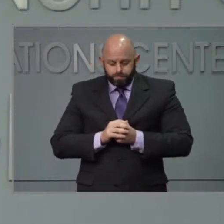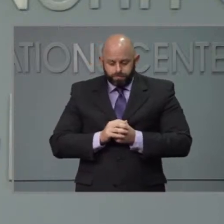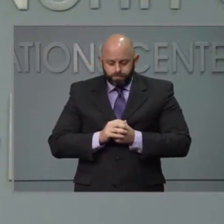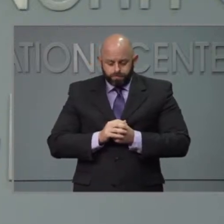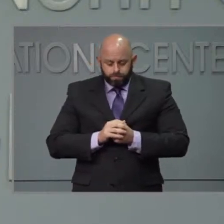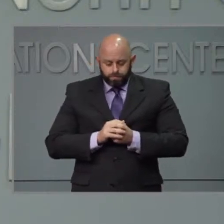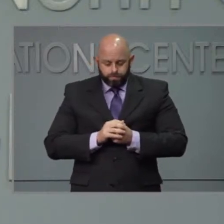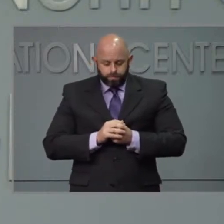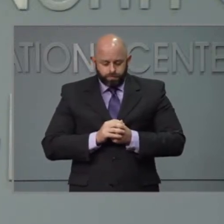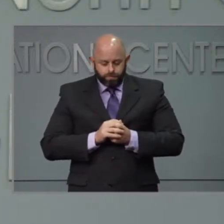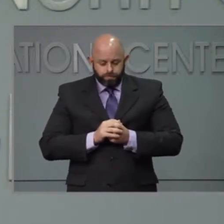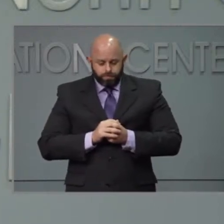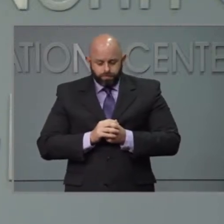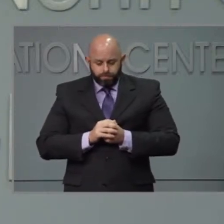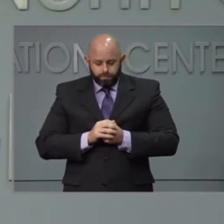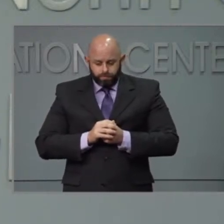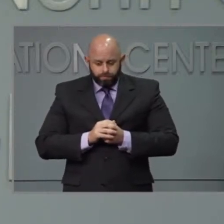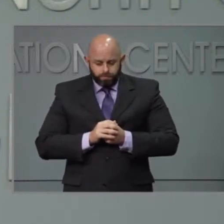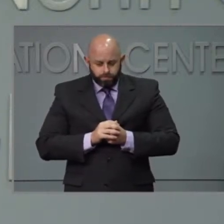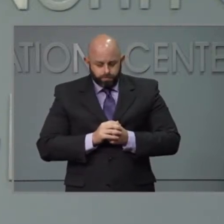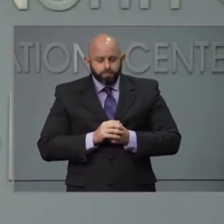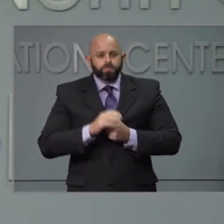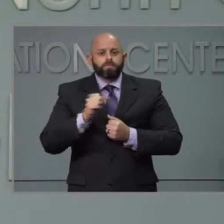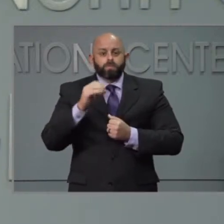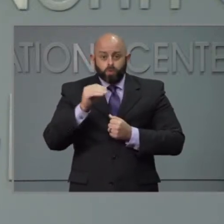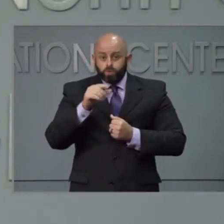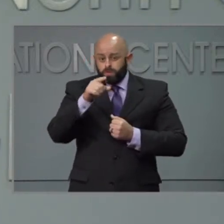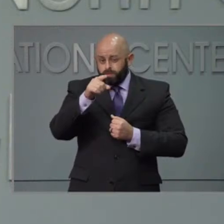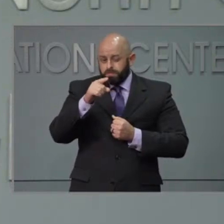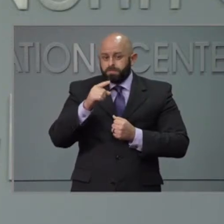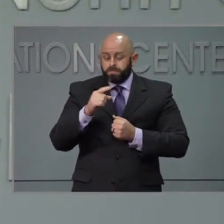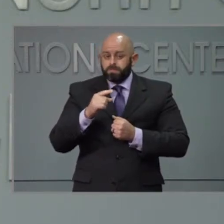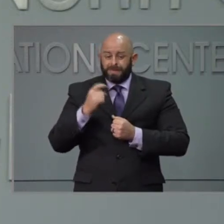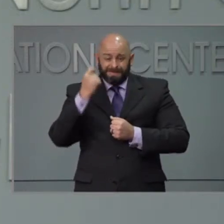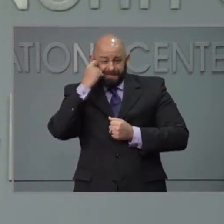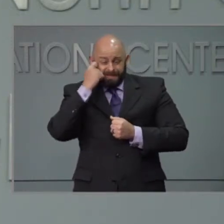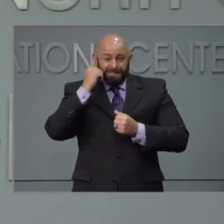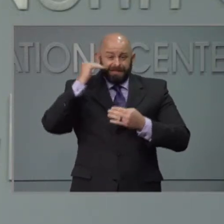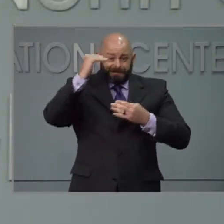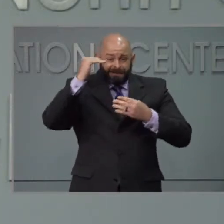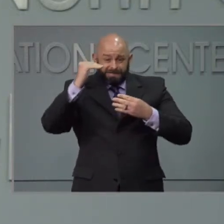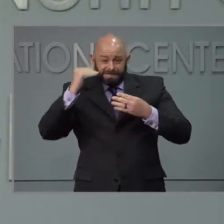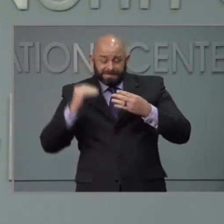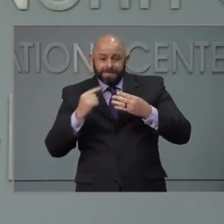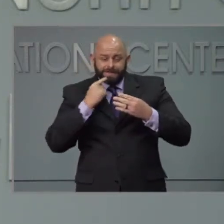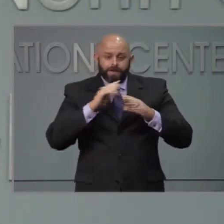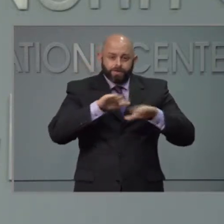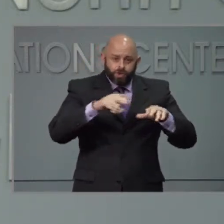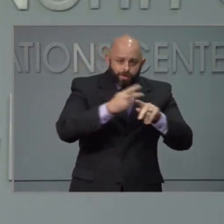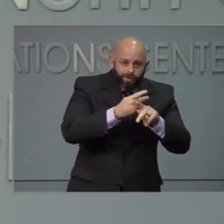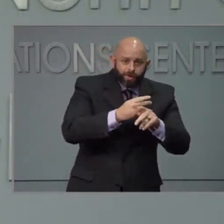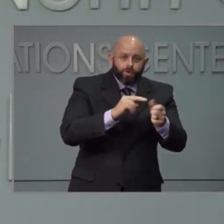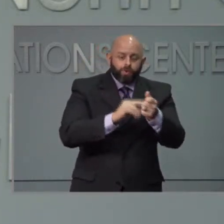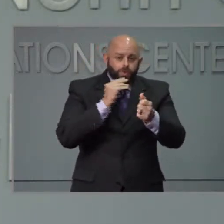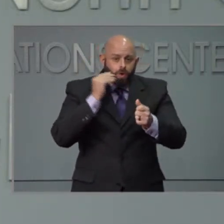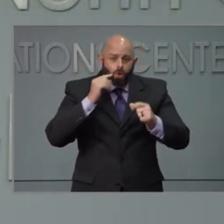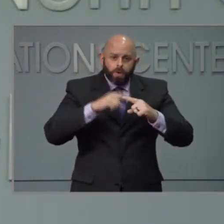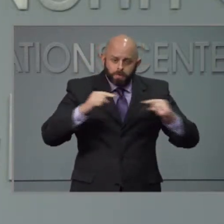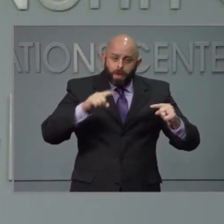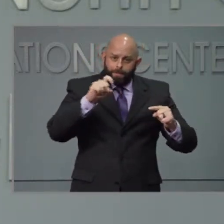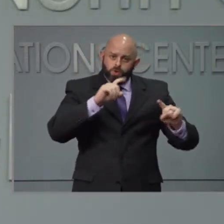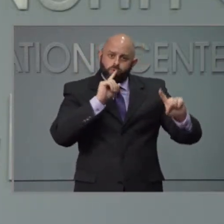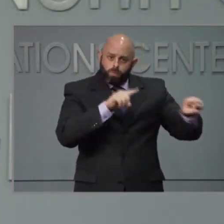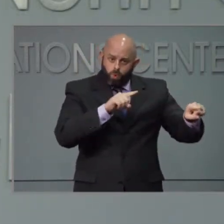extension of who has to report. Is there another way to do that, or to incentivize that, or some other way?